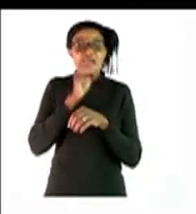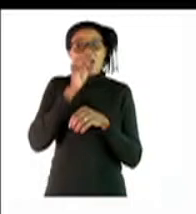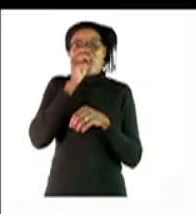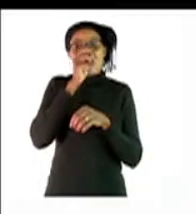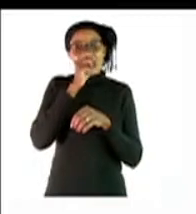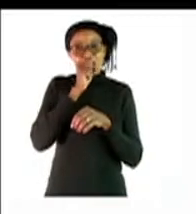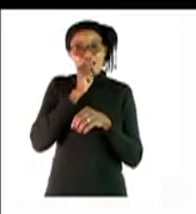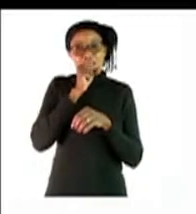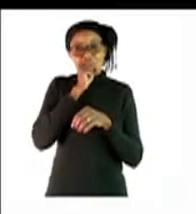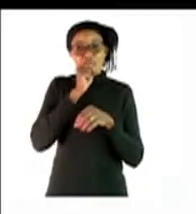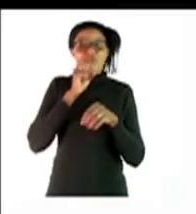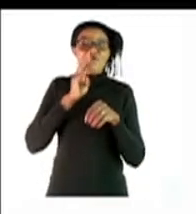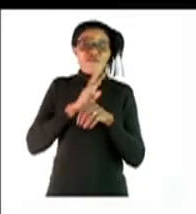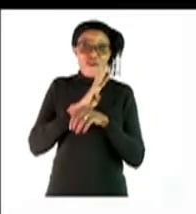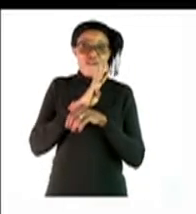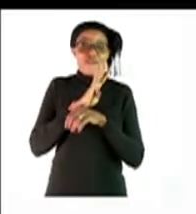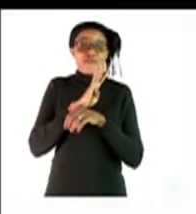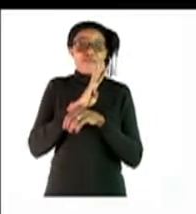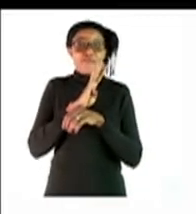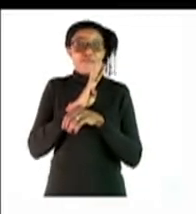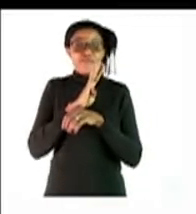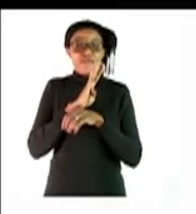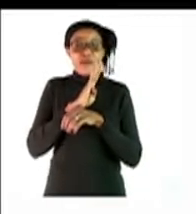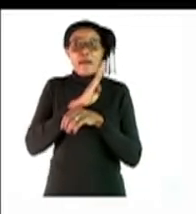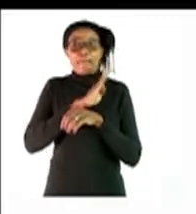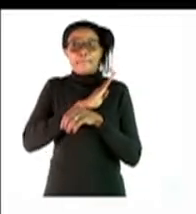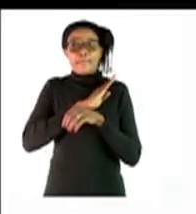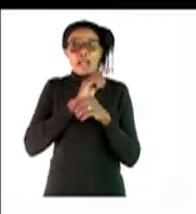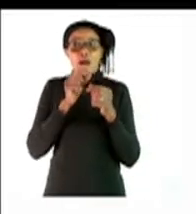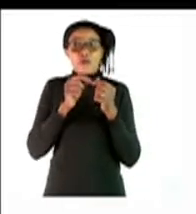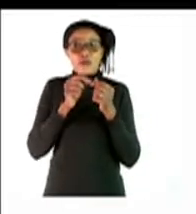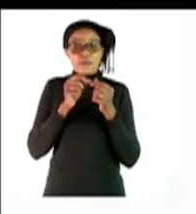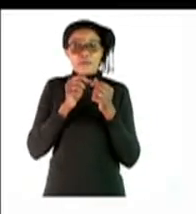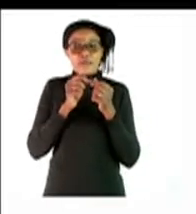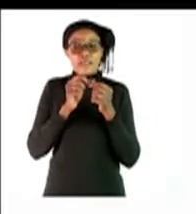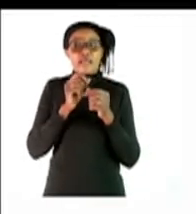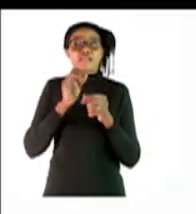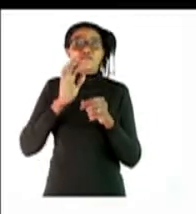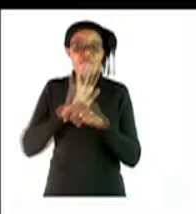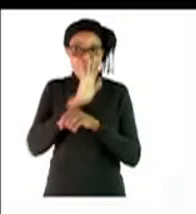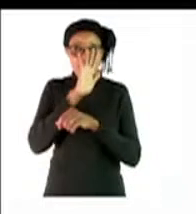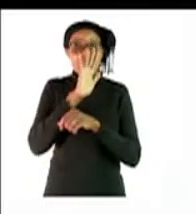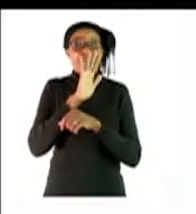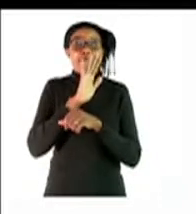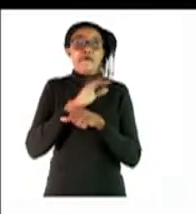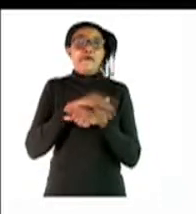is fourth. And the brown and pink one is fifth.